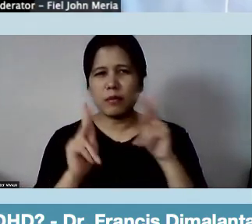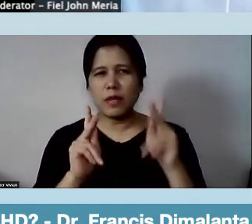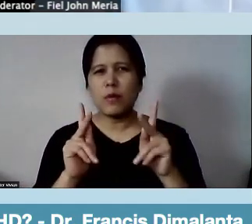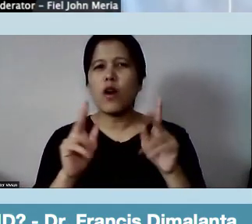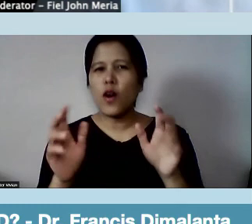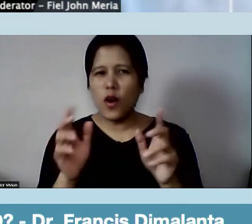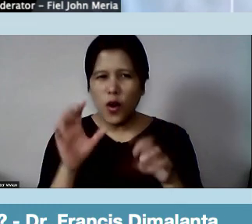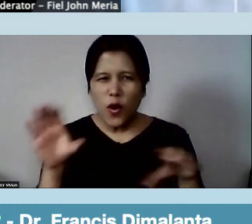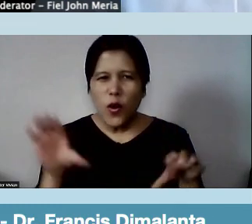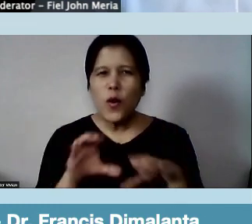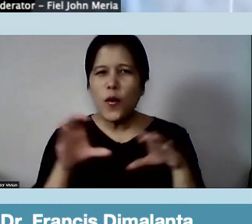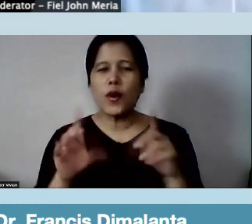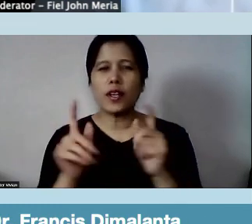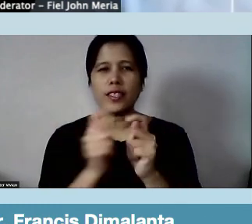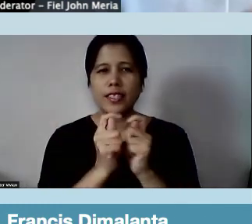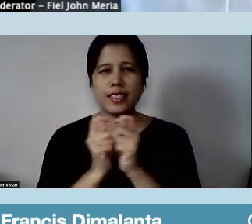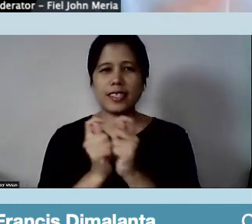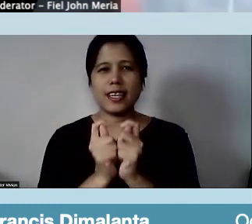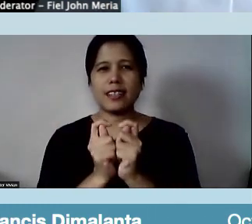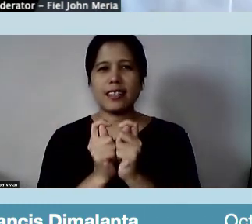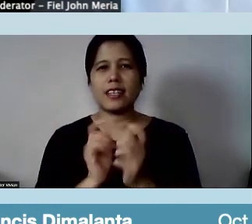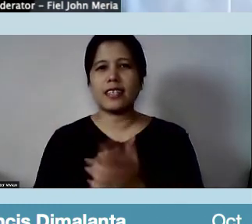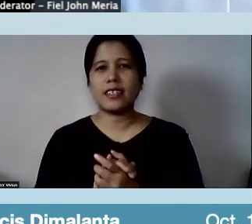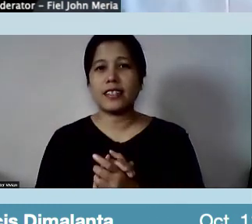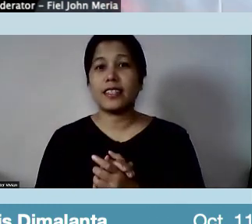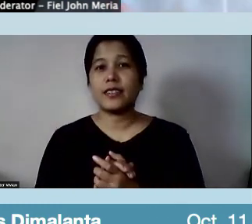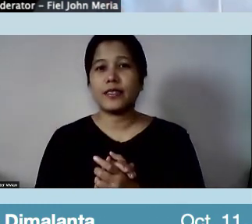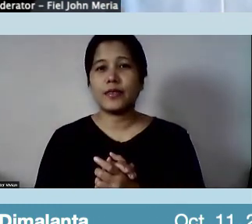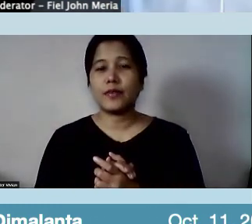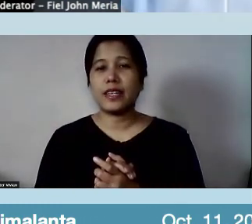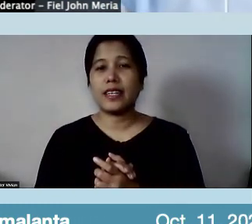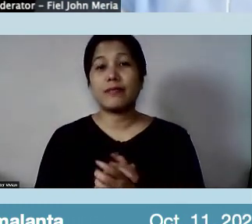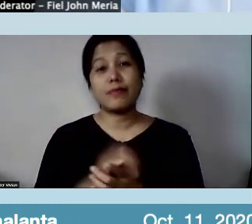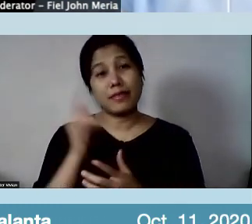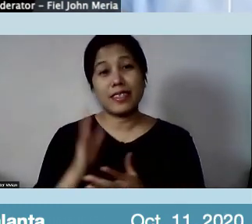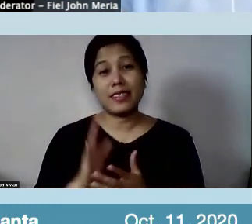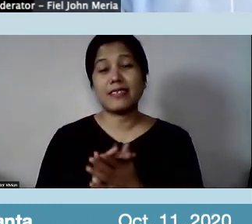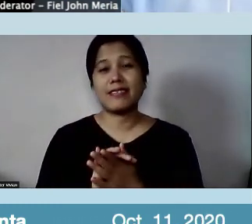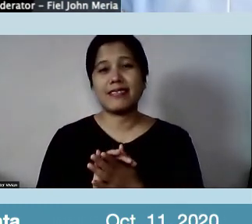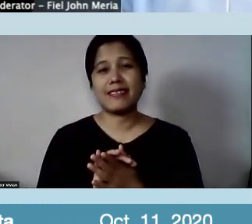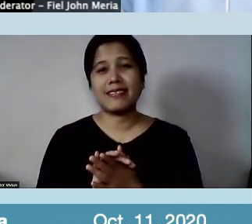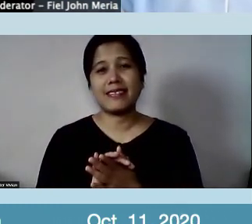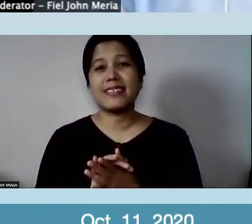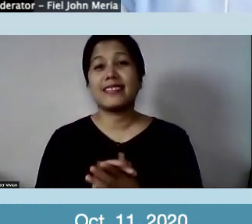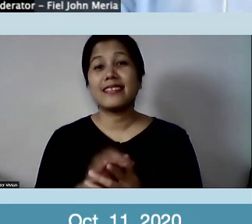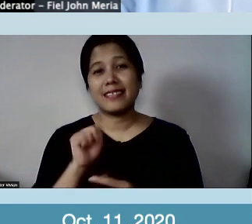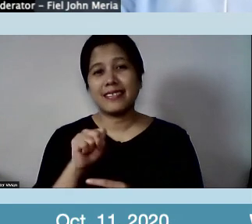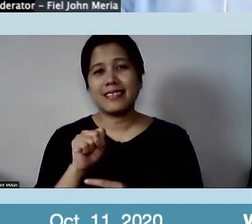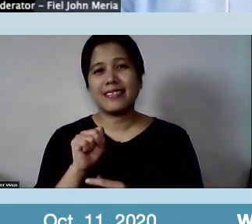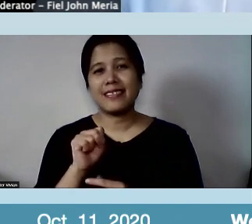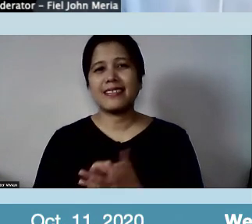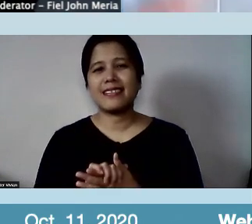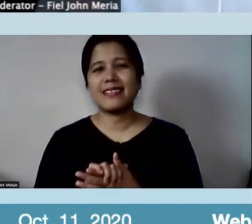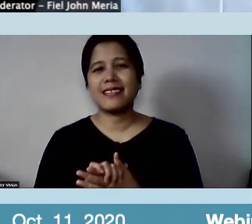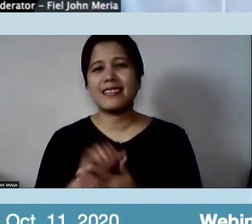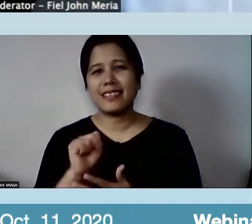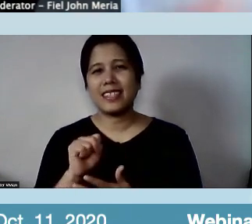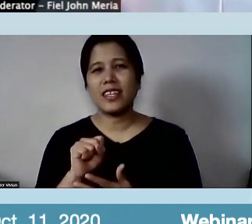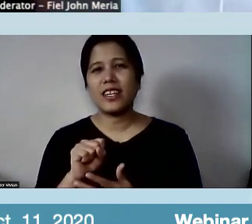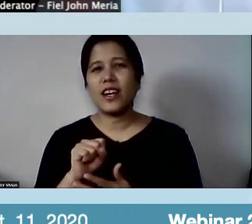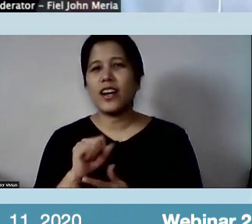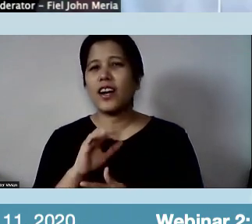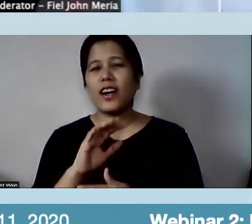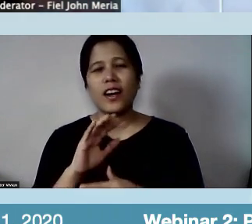and, you know, resolve all these things, which is really the vibe I got from you today. Yeah, yes. And yeah, I do all